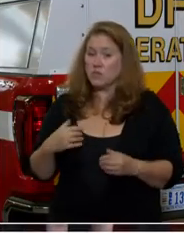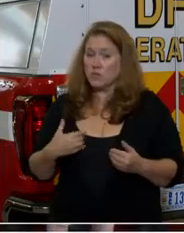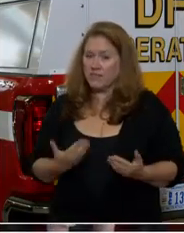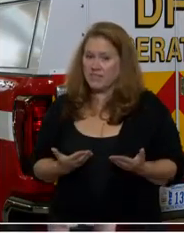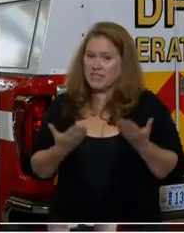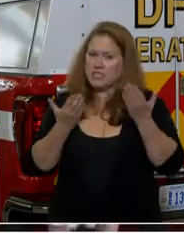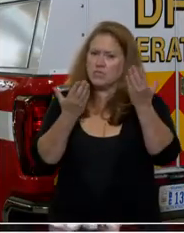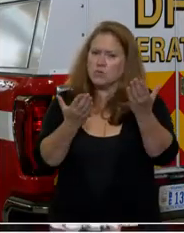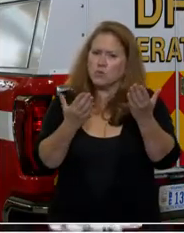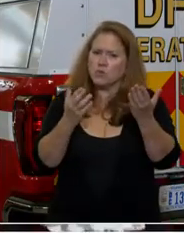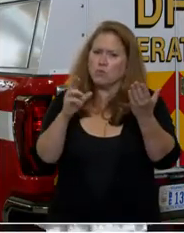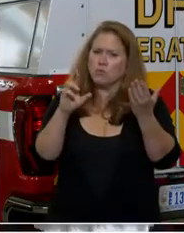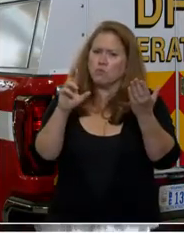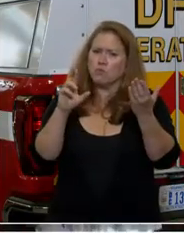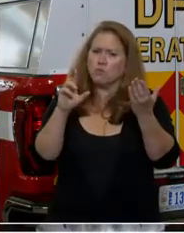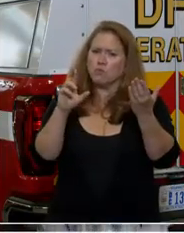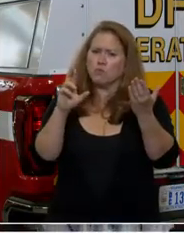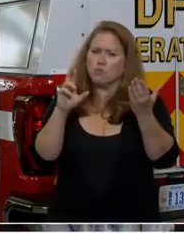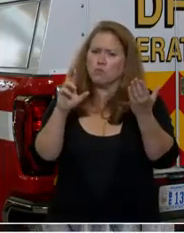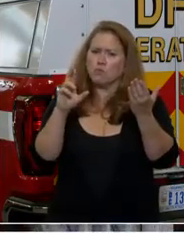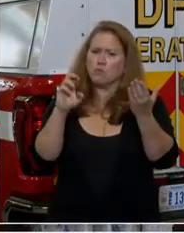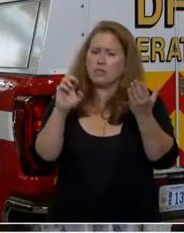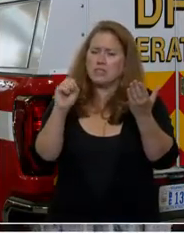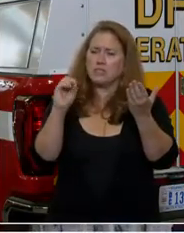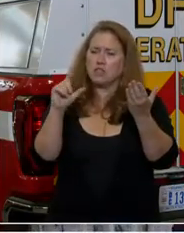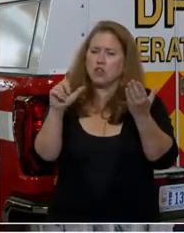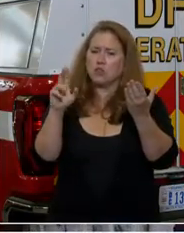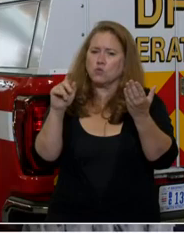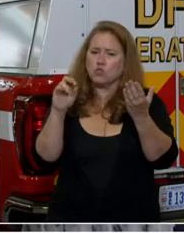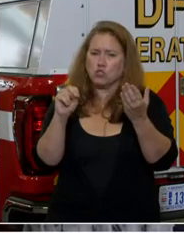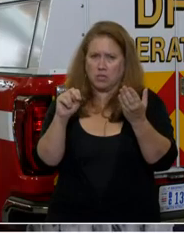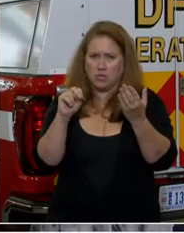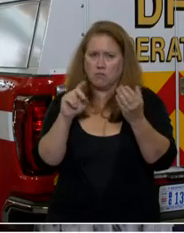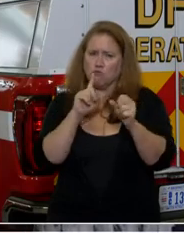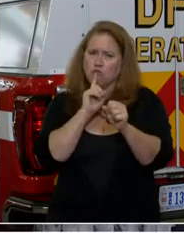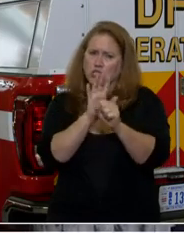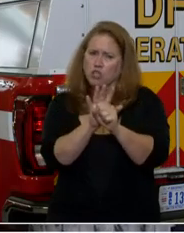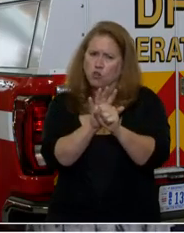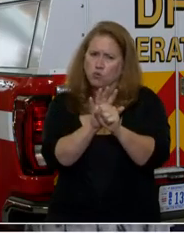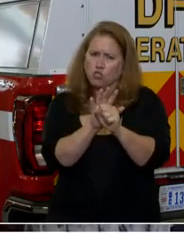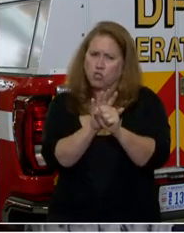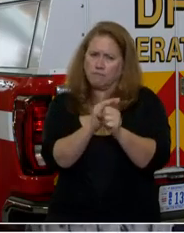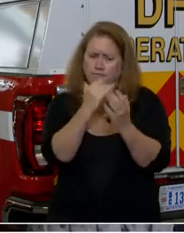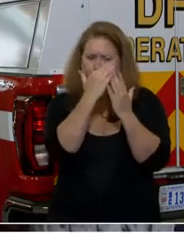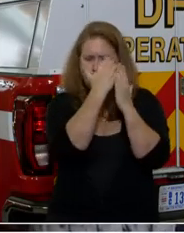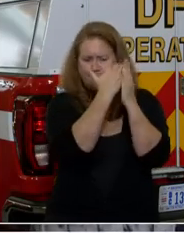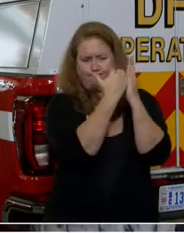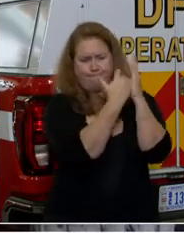to present. I just want to say this. In order for this event to really be meaningful, it's supposed to be an event on